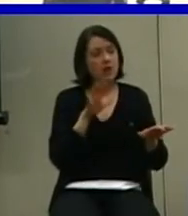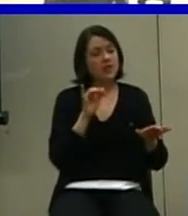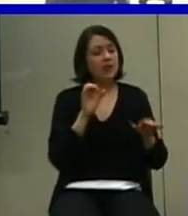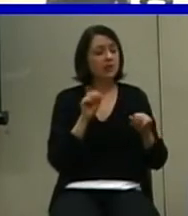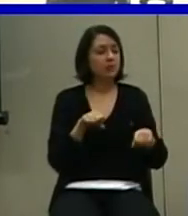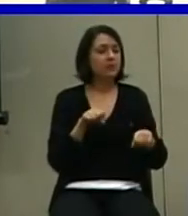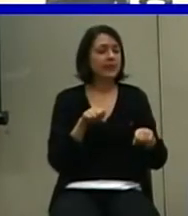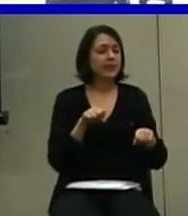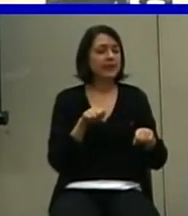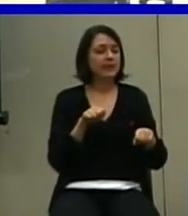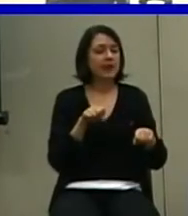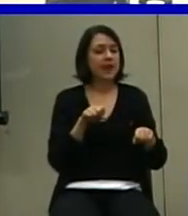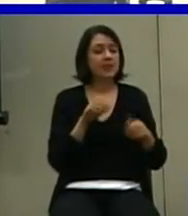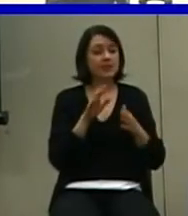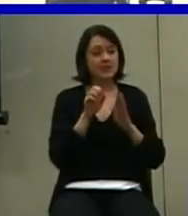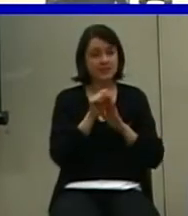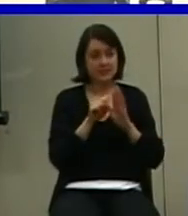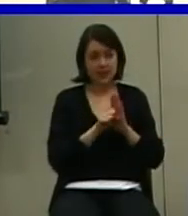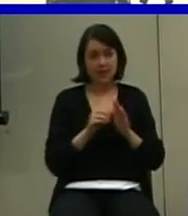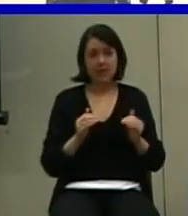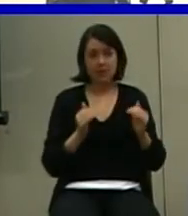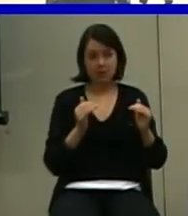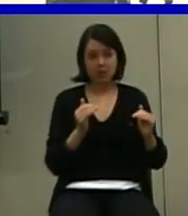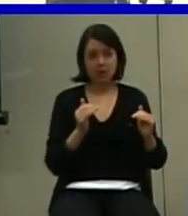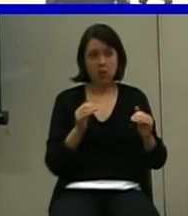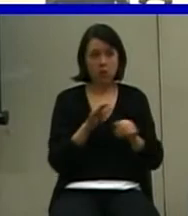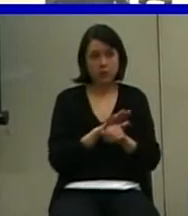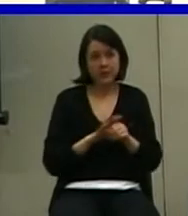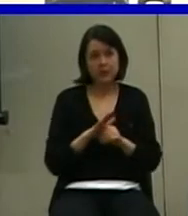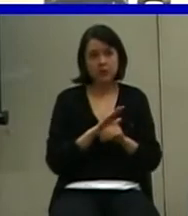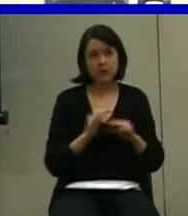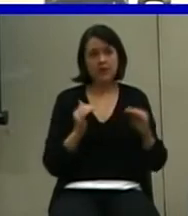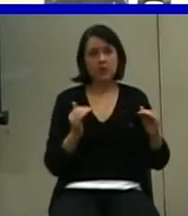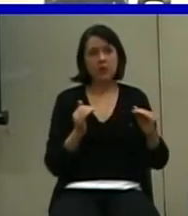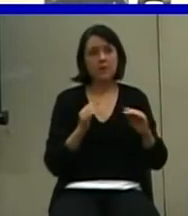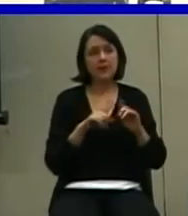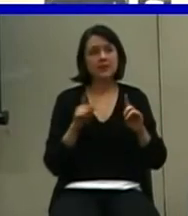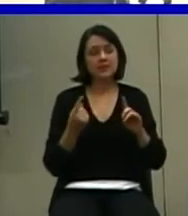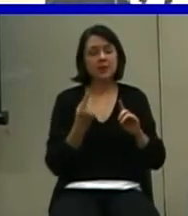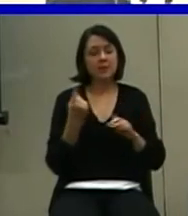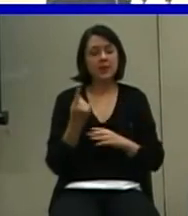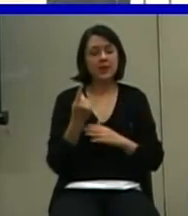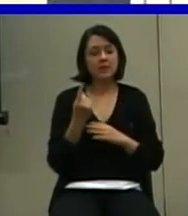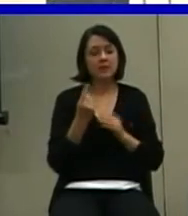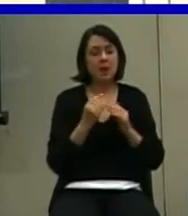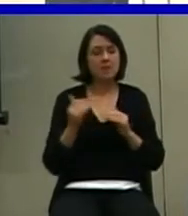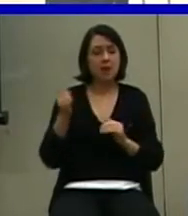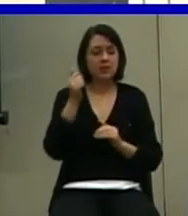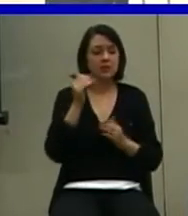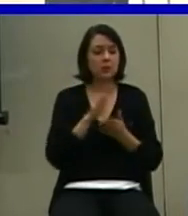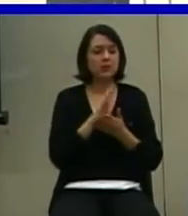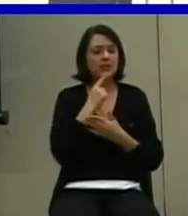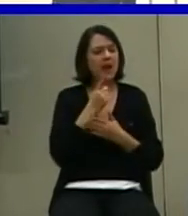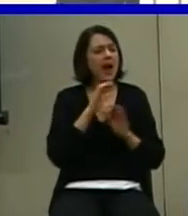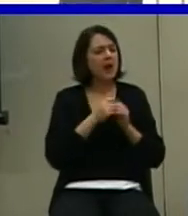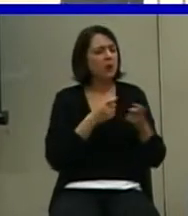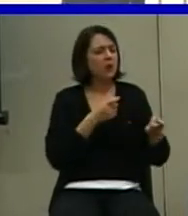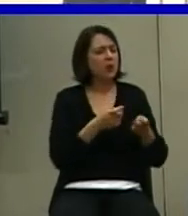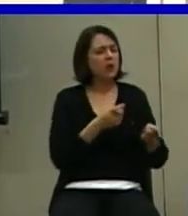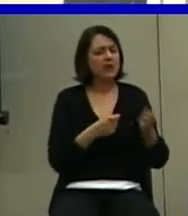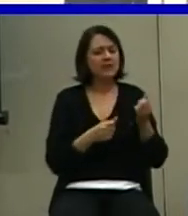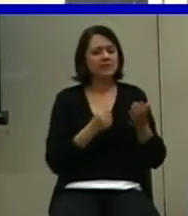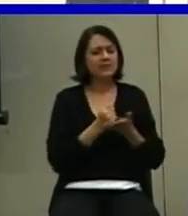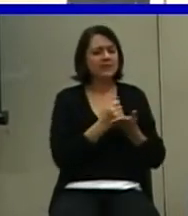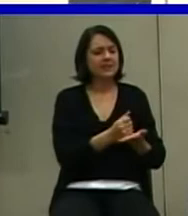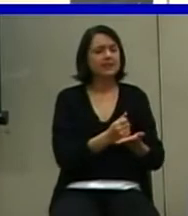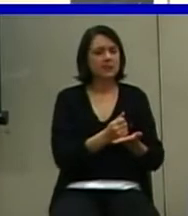could be even at the state level or a regional level or something, but there's something up above the school that says, how do we coordinate the assistance?